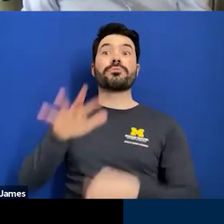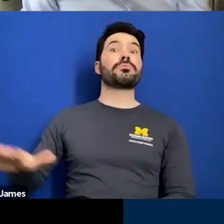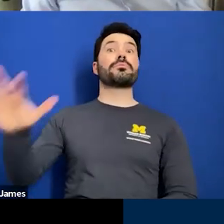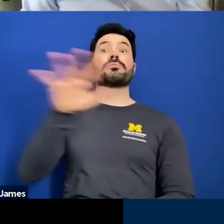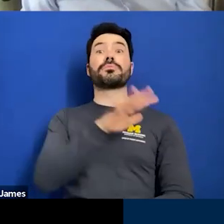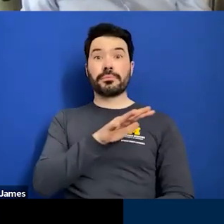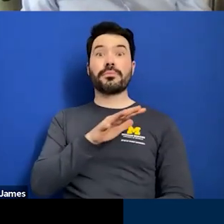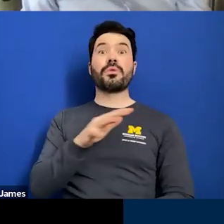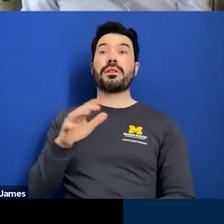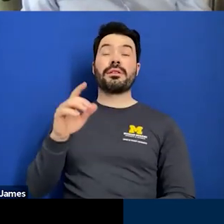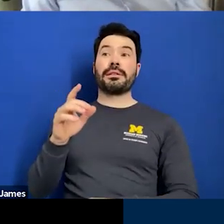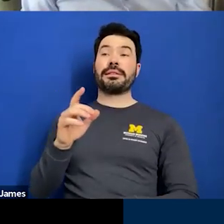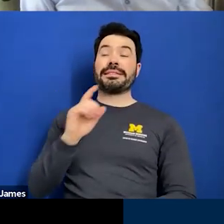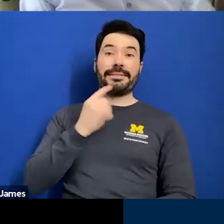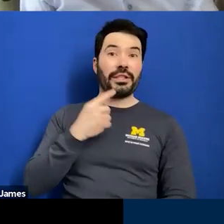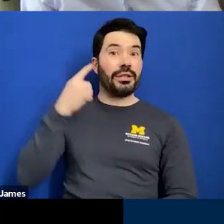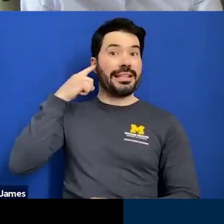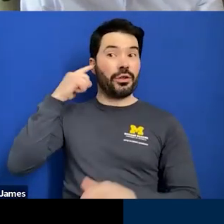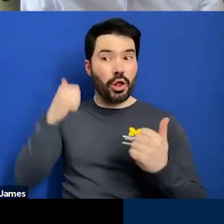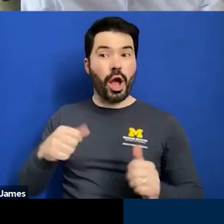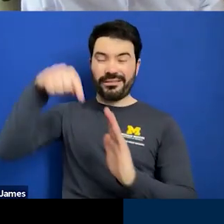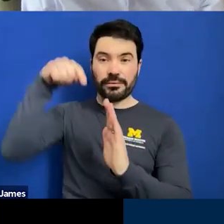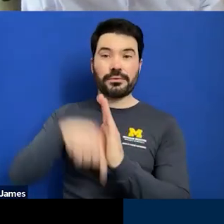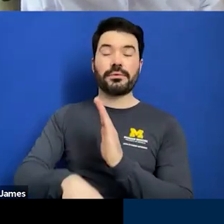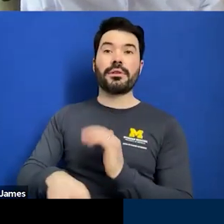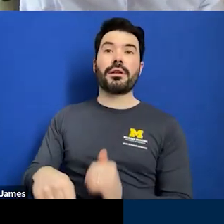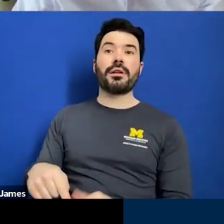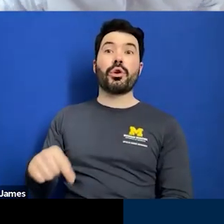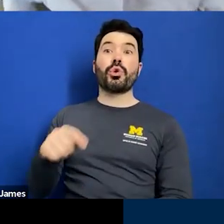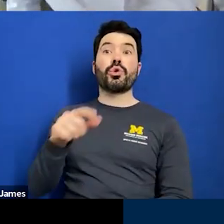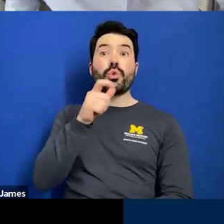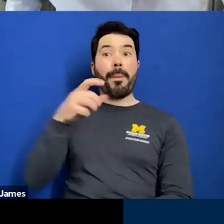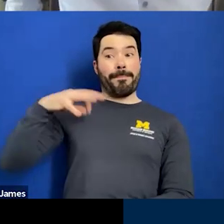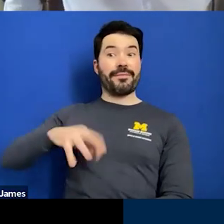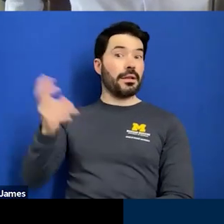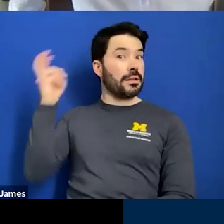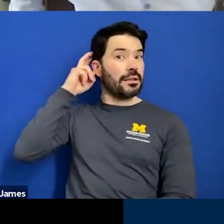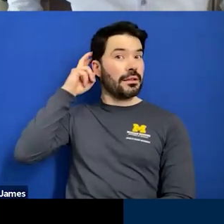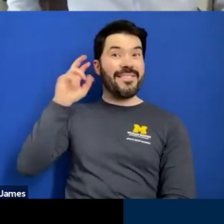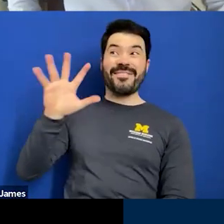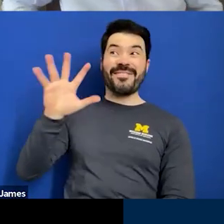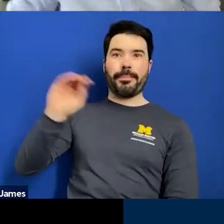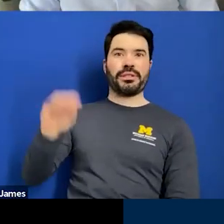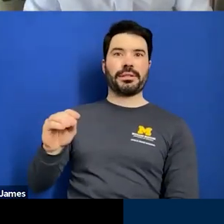adults with a severe hearing loss who would benefit from a cochlear implant ever receive one. One of the